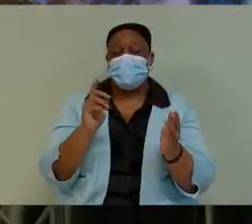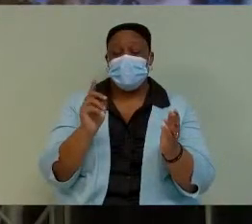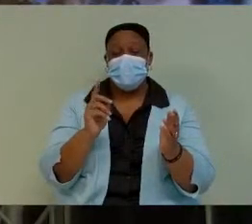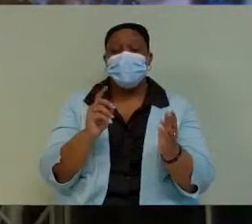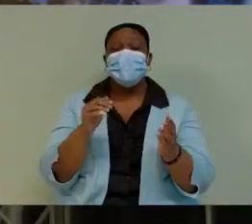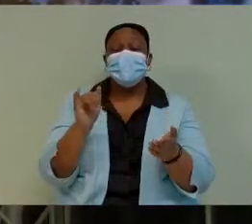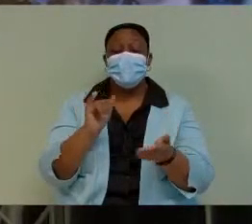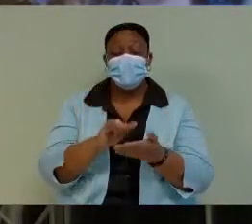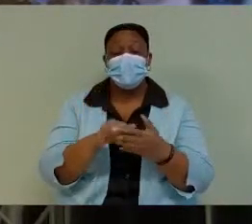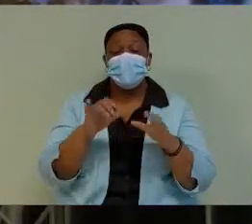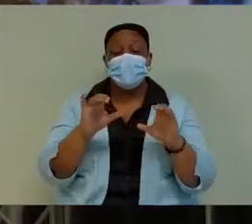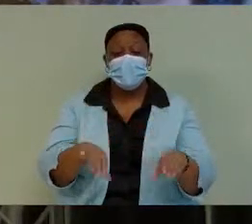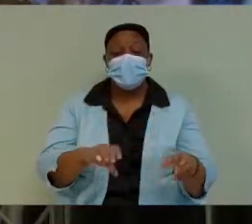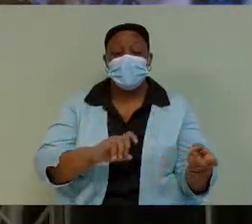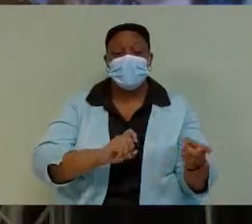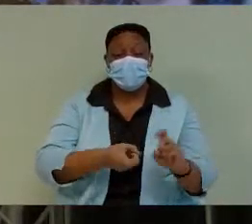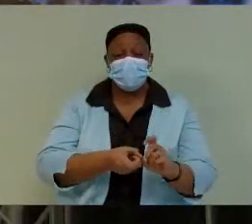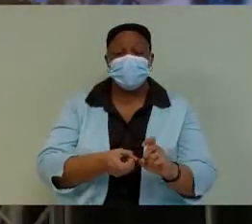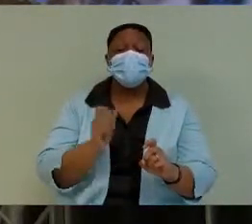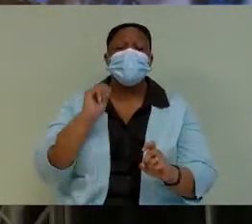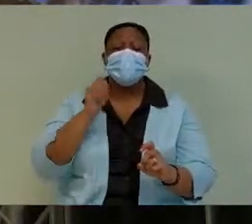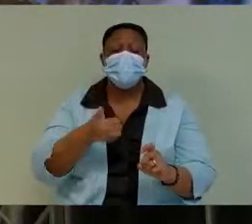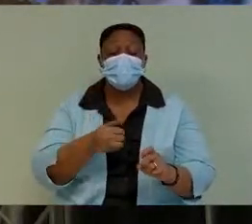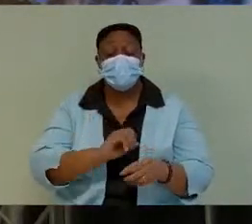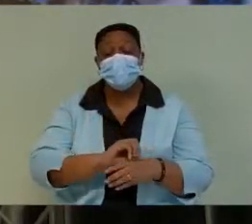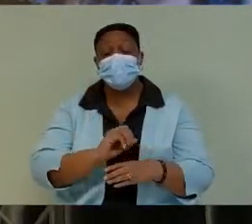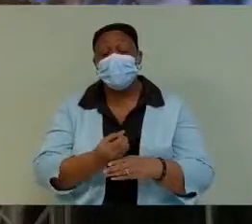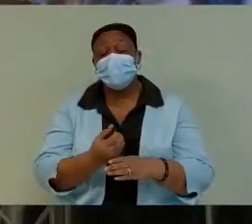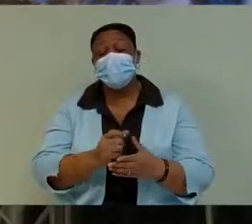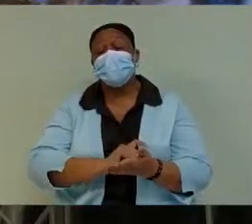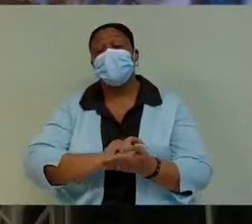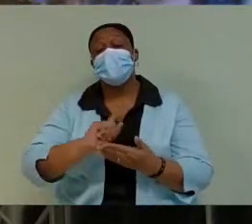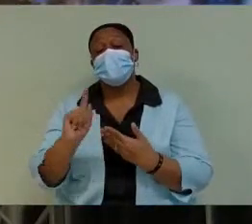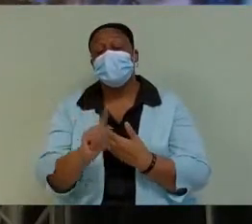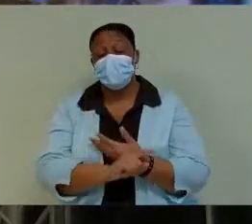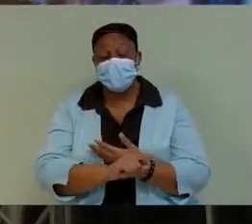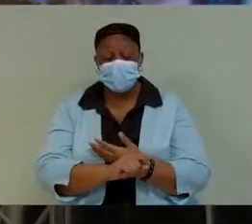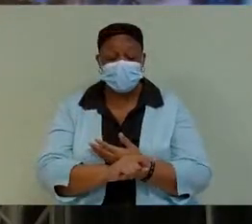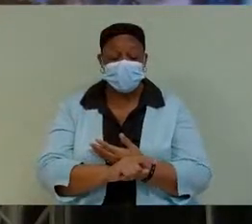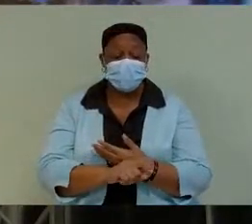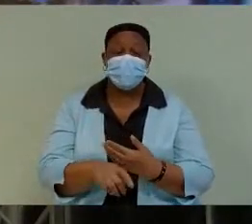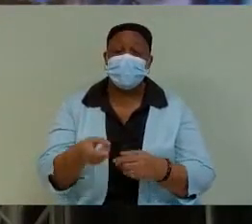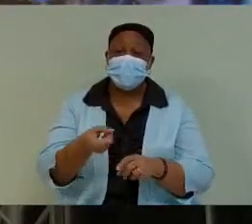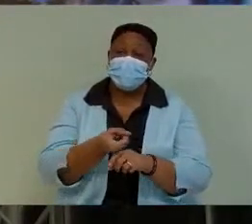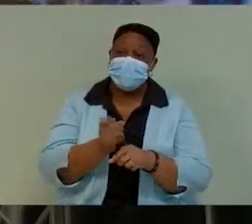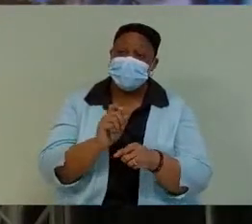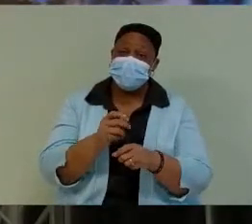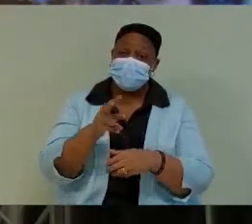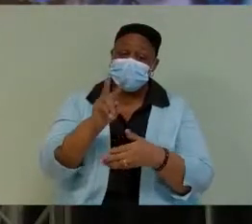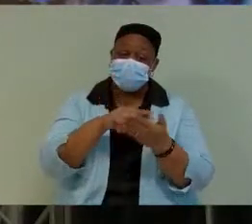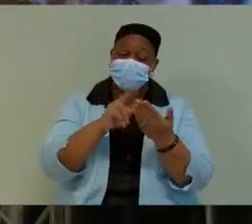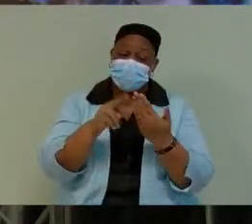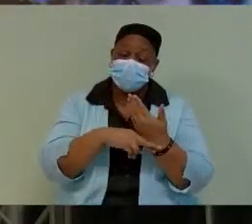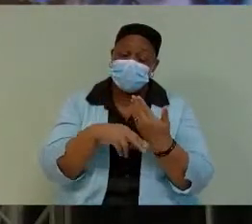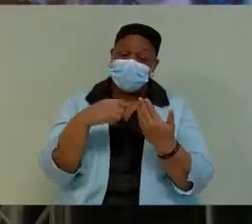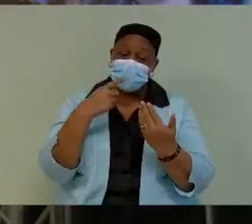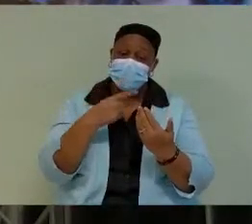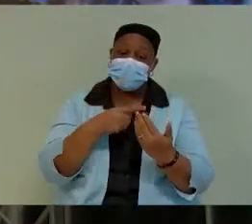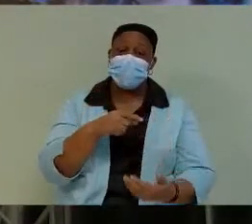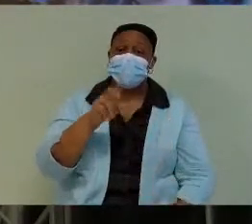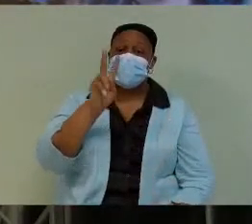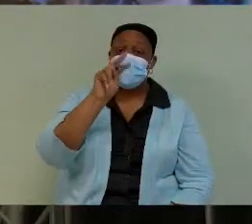tomorrow. It can change in another week. From the situation report, you heard that there were 20-something persons who were in